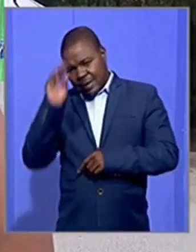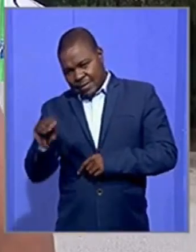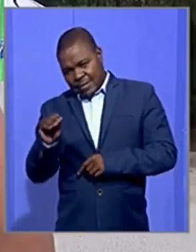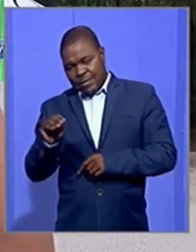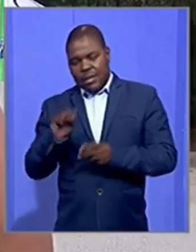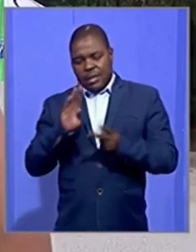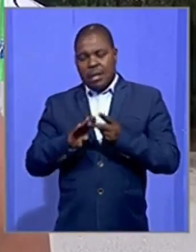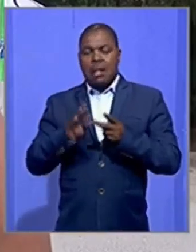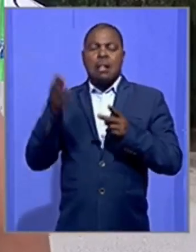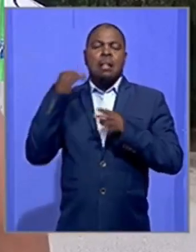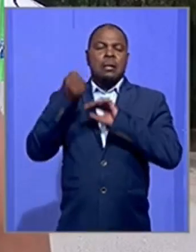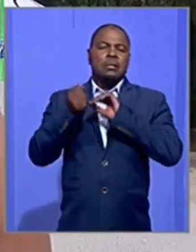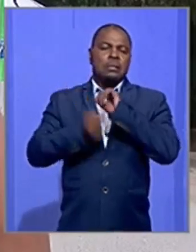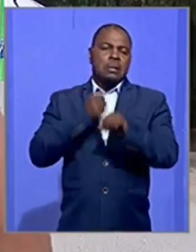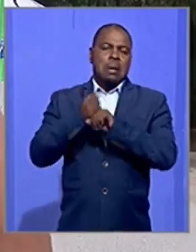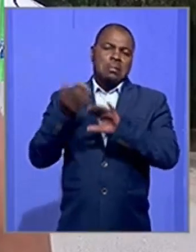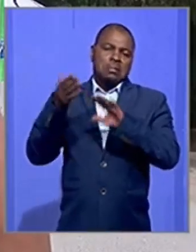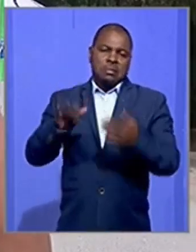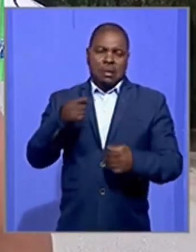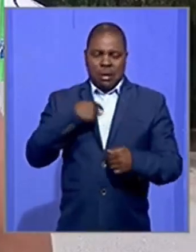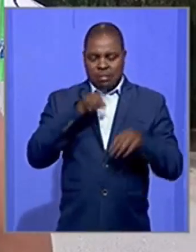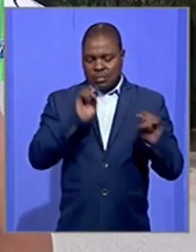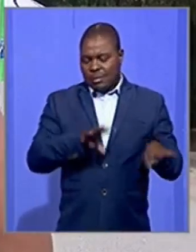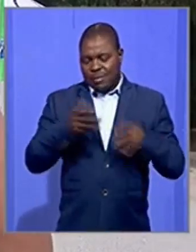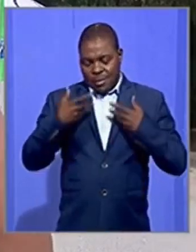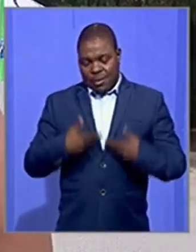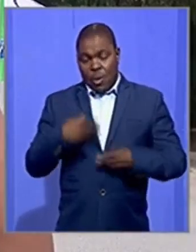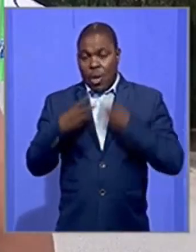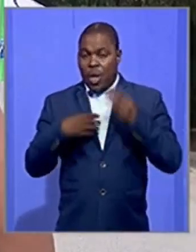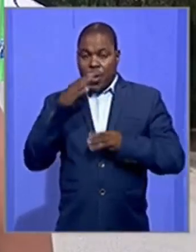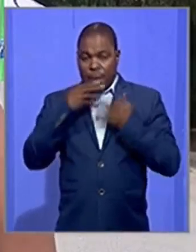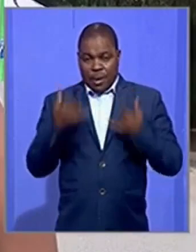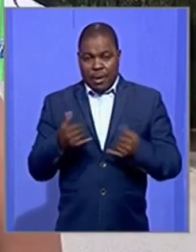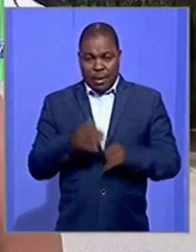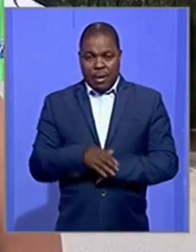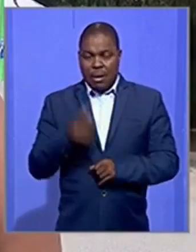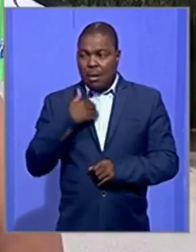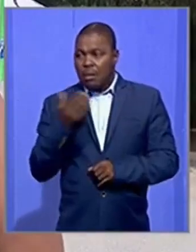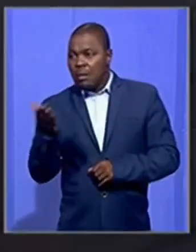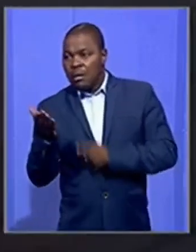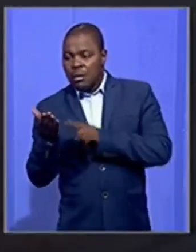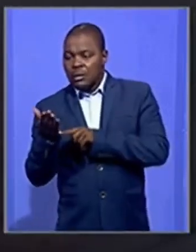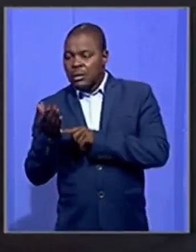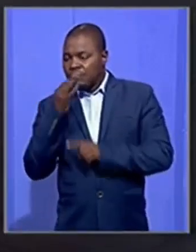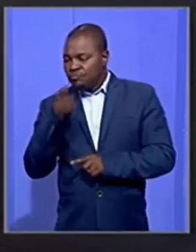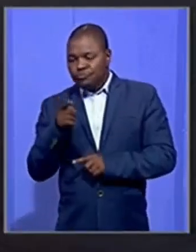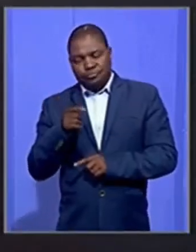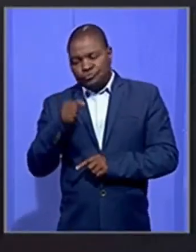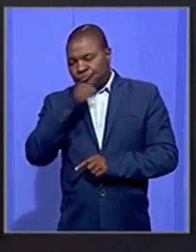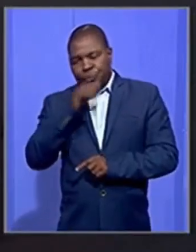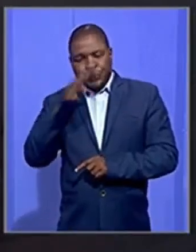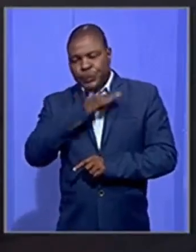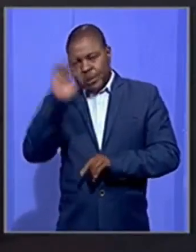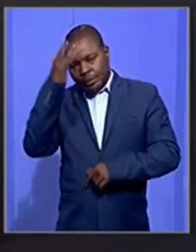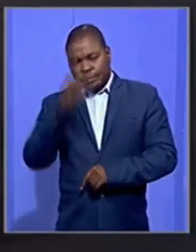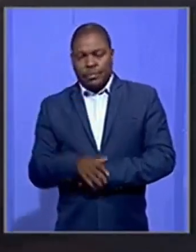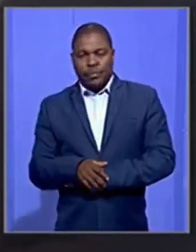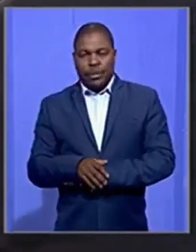year no ke a sokola ga ke bereke ha re tlema go hana sefuba. Lefapha la re go setse go